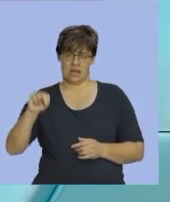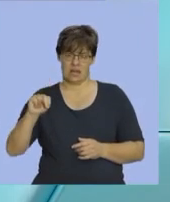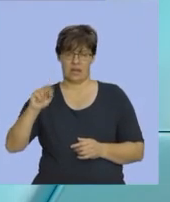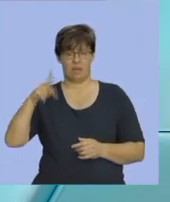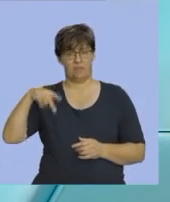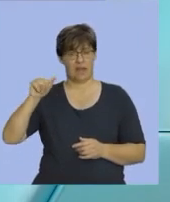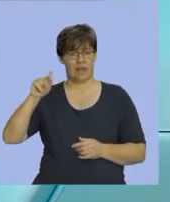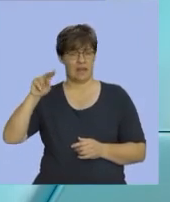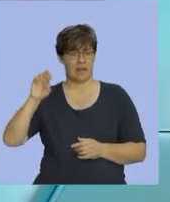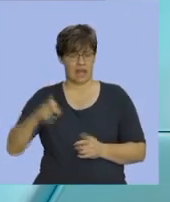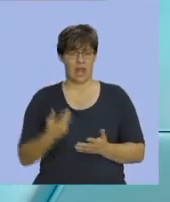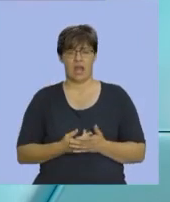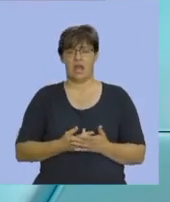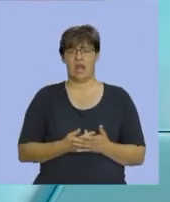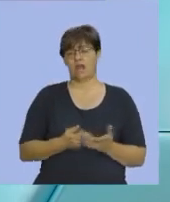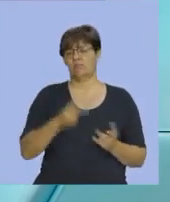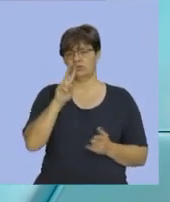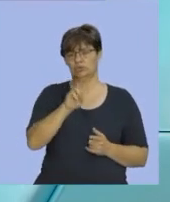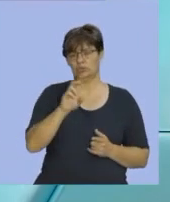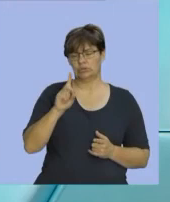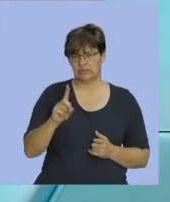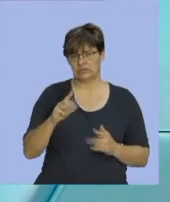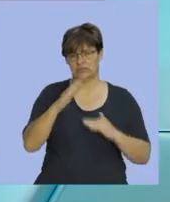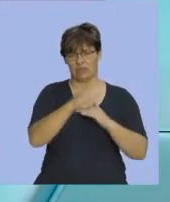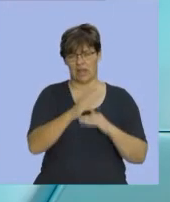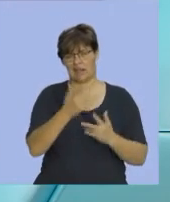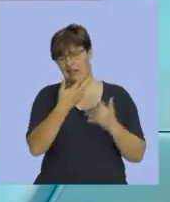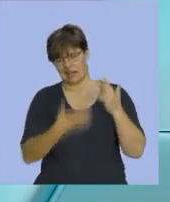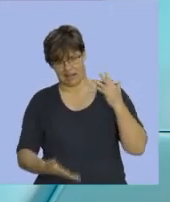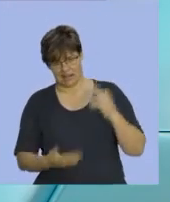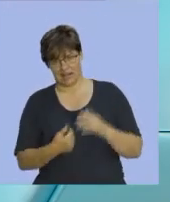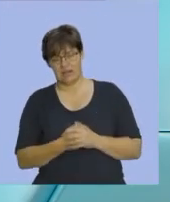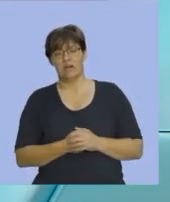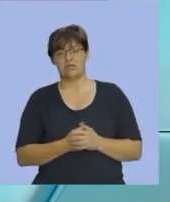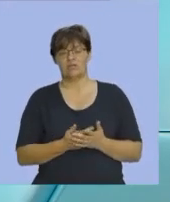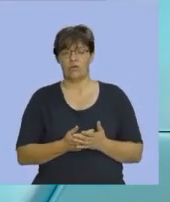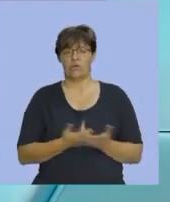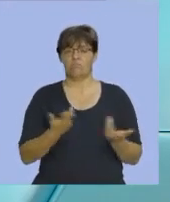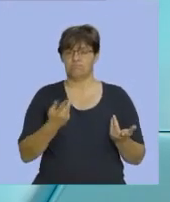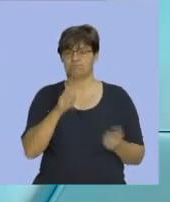types of angles that we spoke about, and 2D triangles.